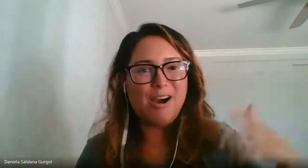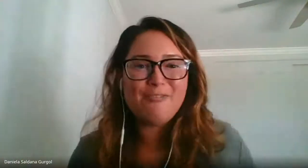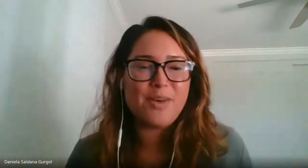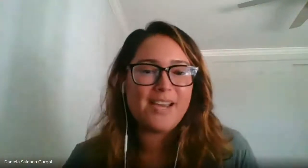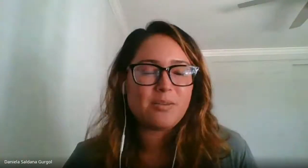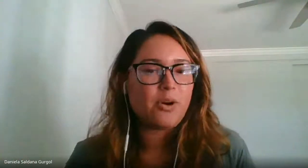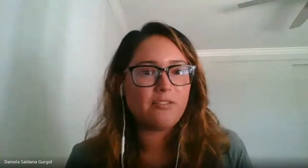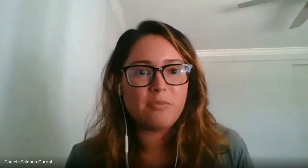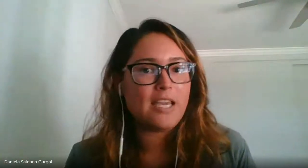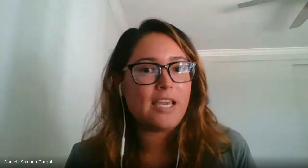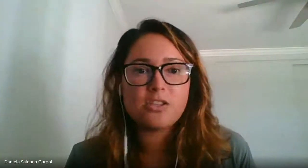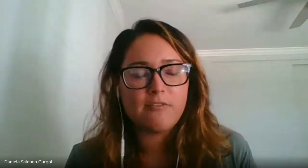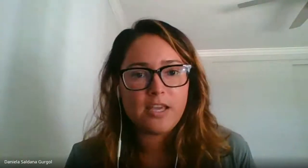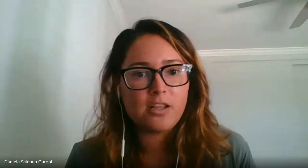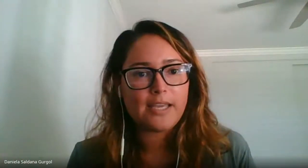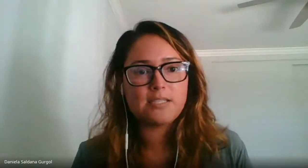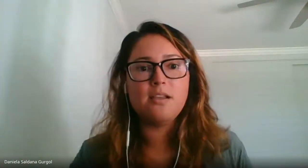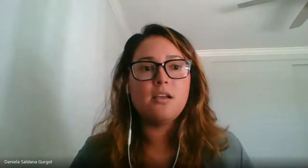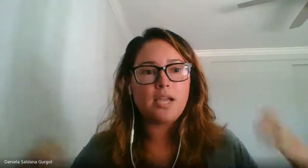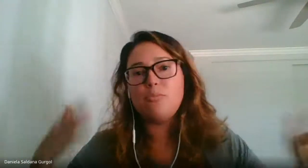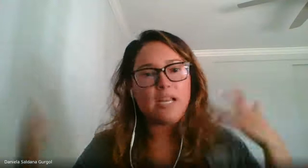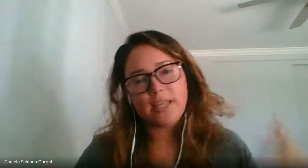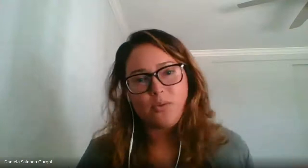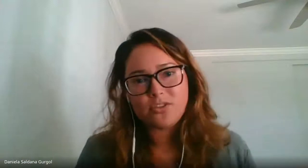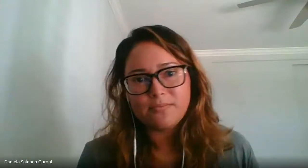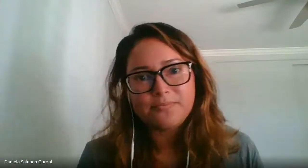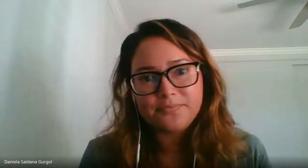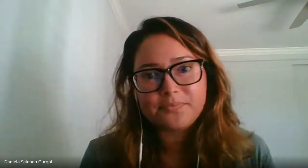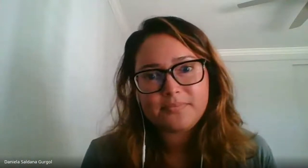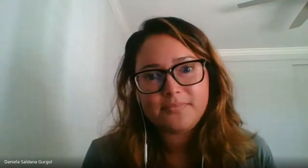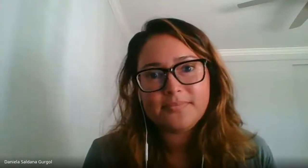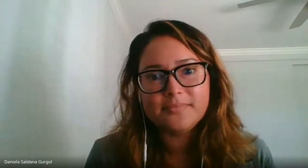me off, but that's a part of communication. I feel like it's kind of body language.